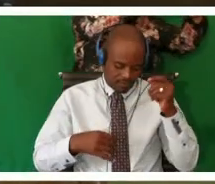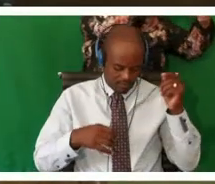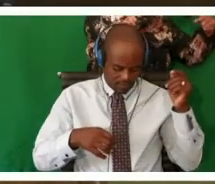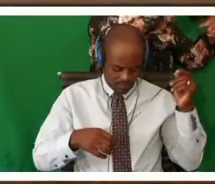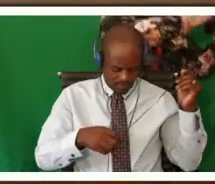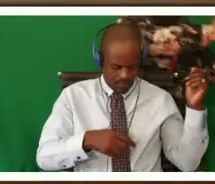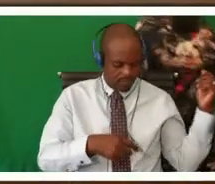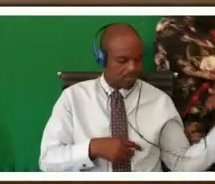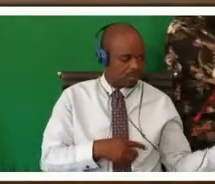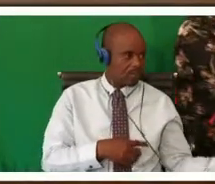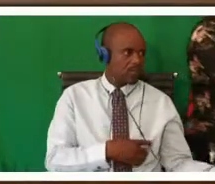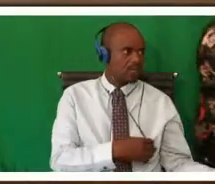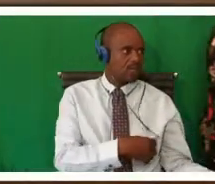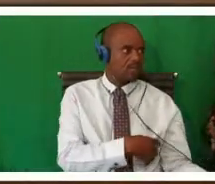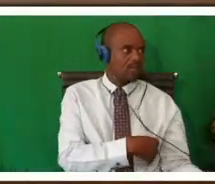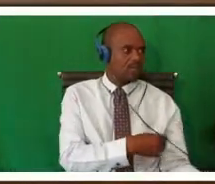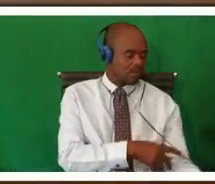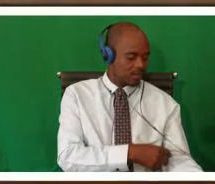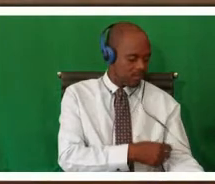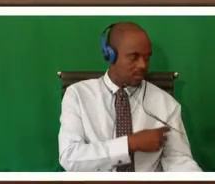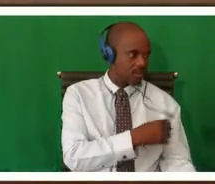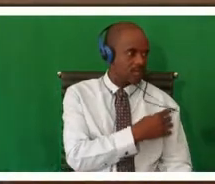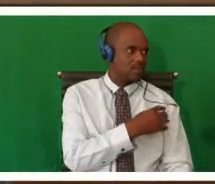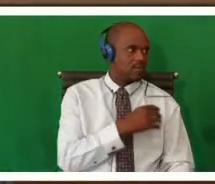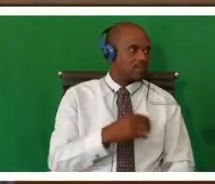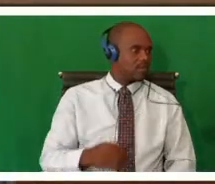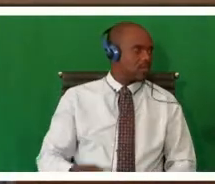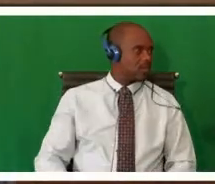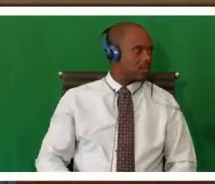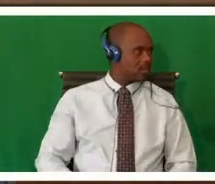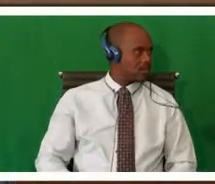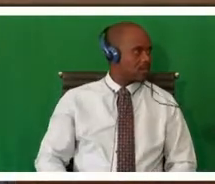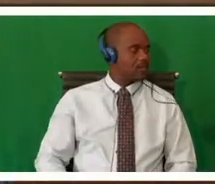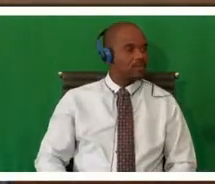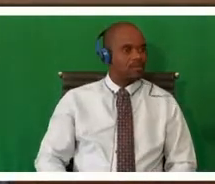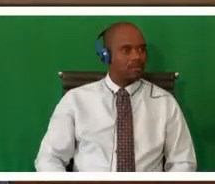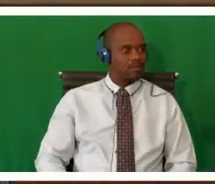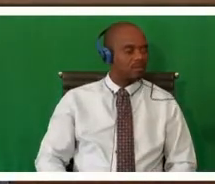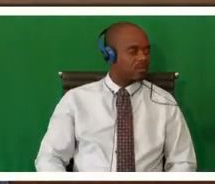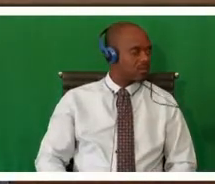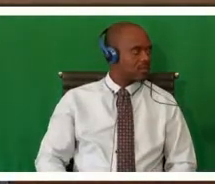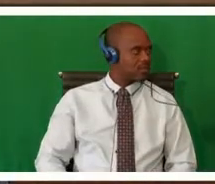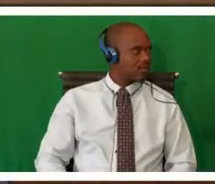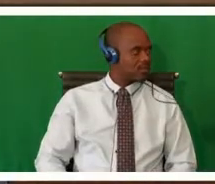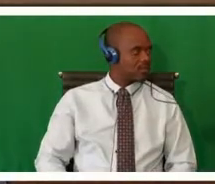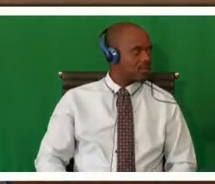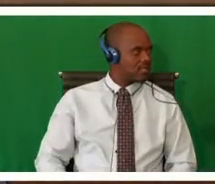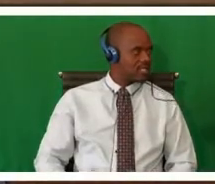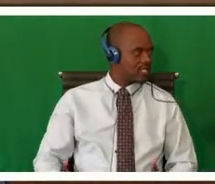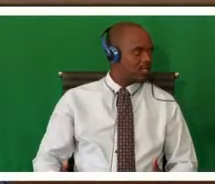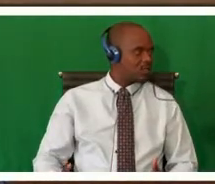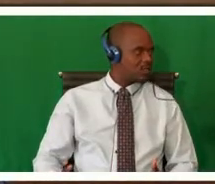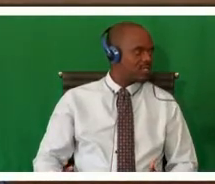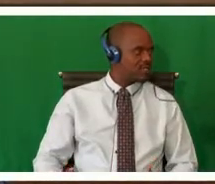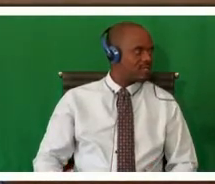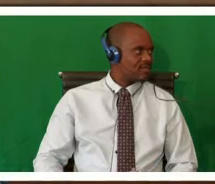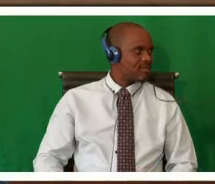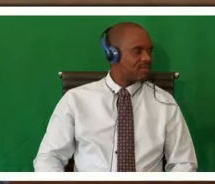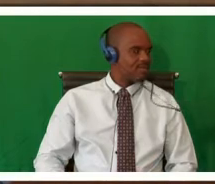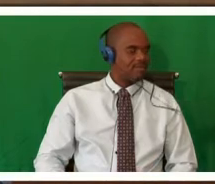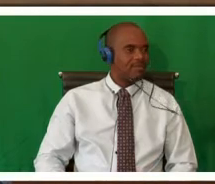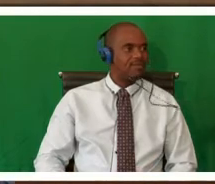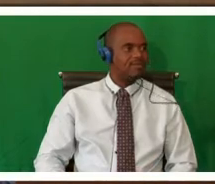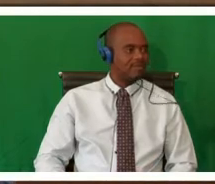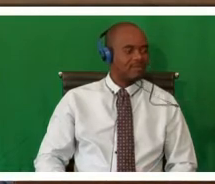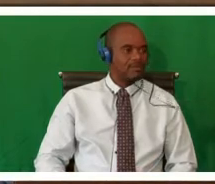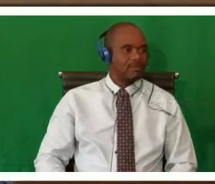State we want. Operations in the traffic and licensing, there we have problems. Operations